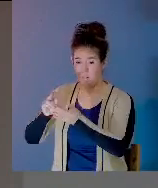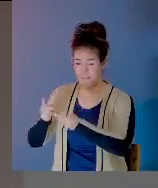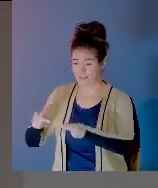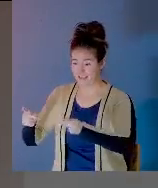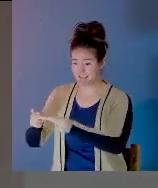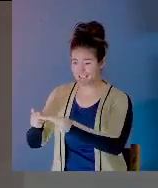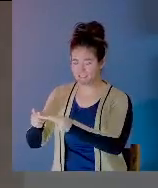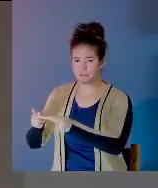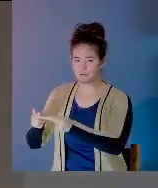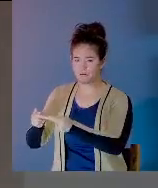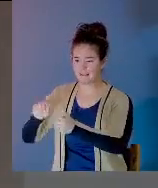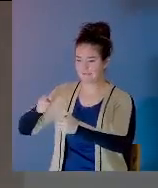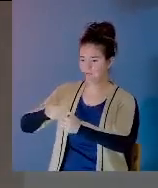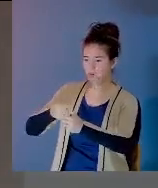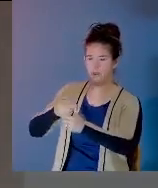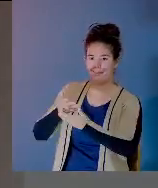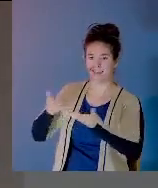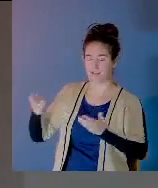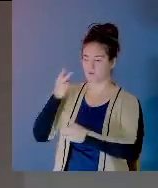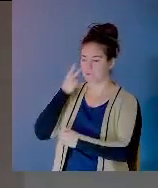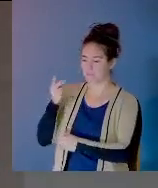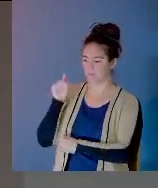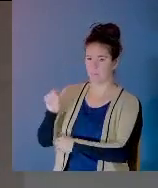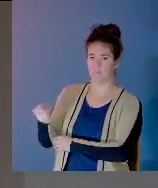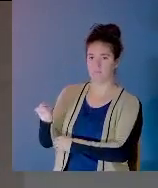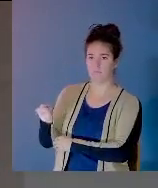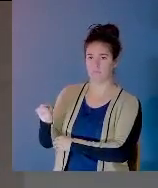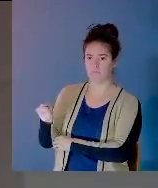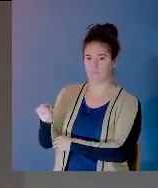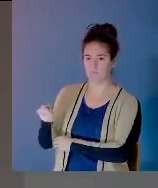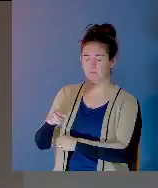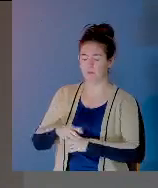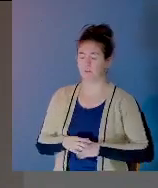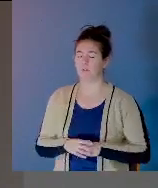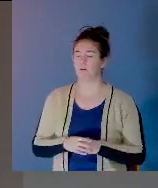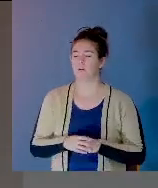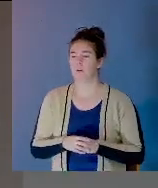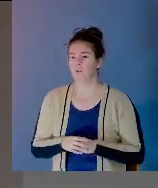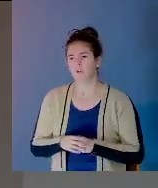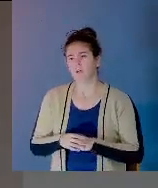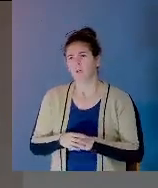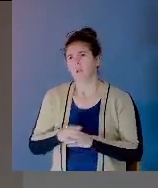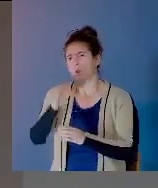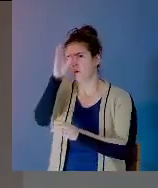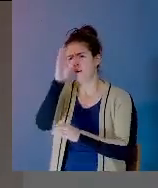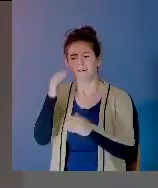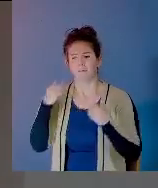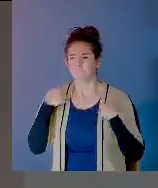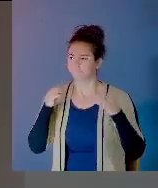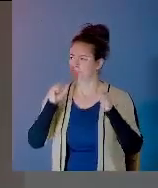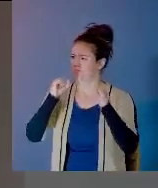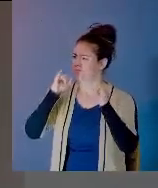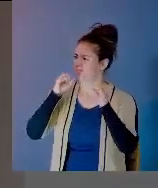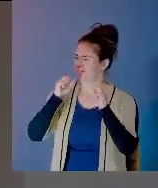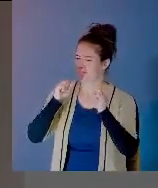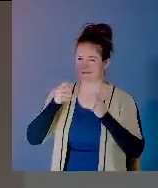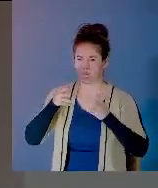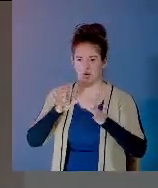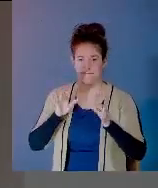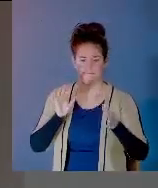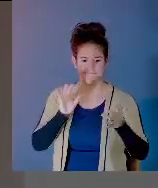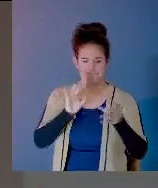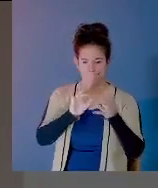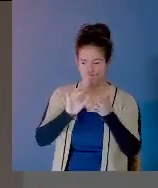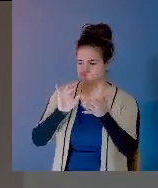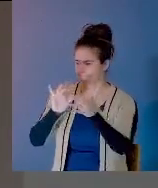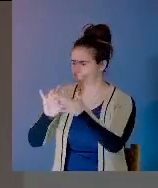So God does an amazing thing in his word in connecting dots for us as it relates to that altar